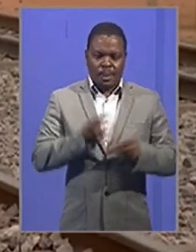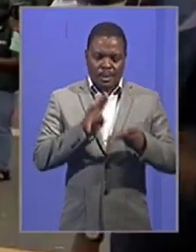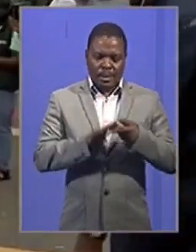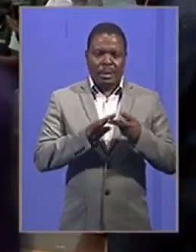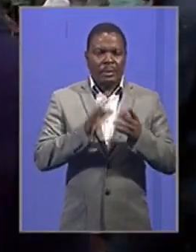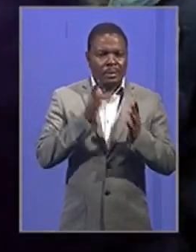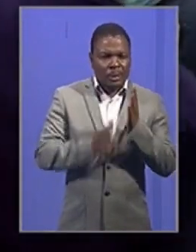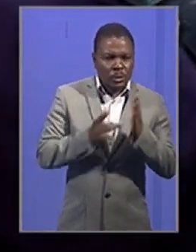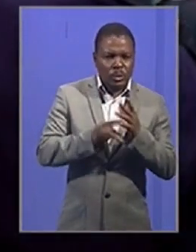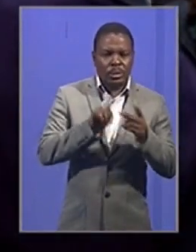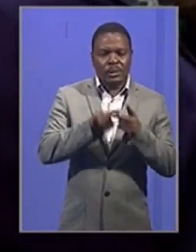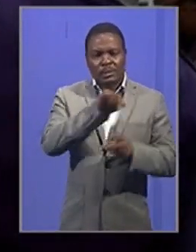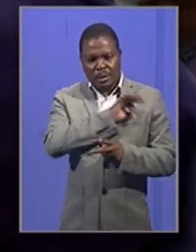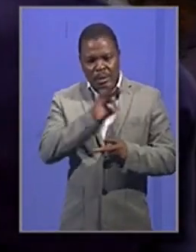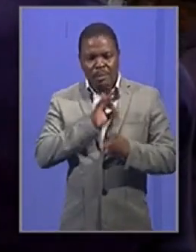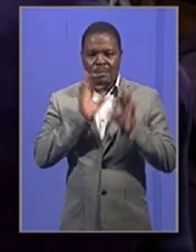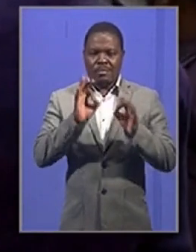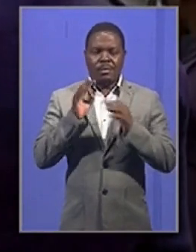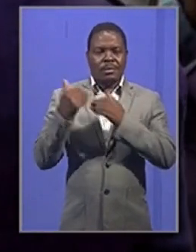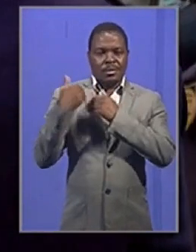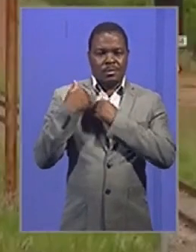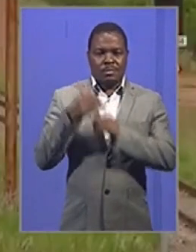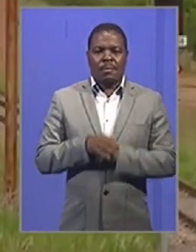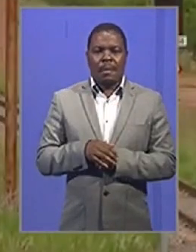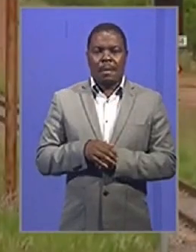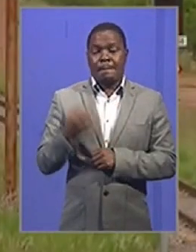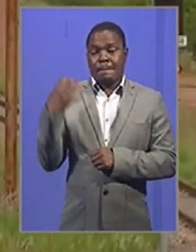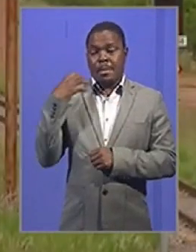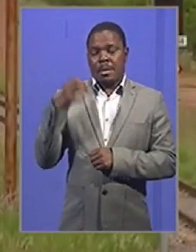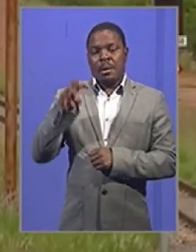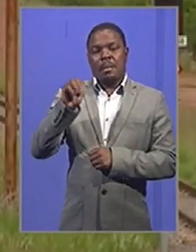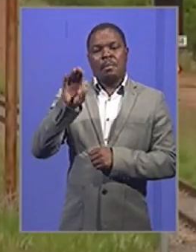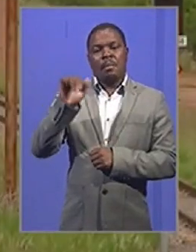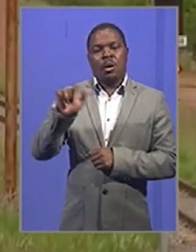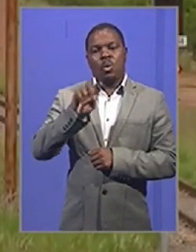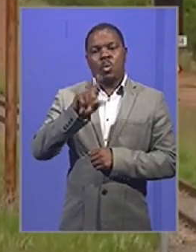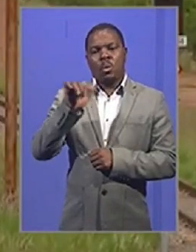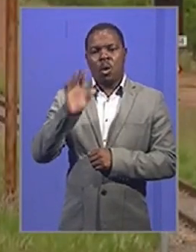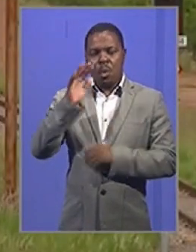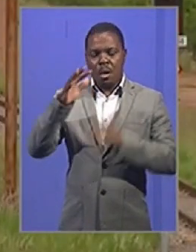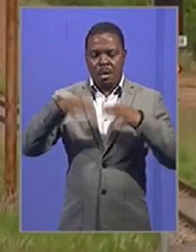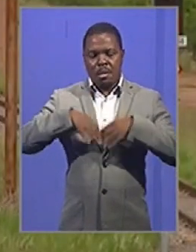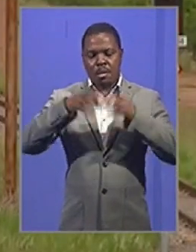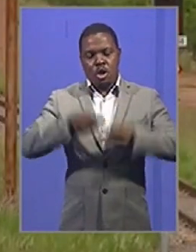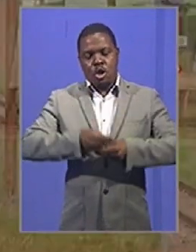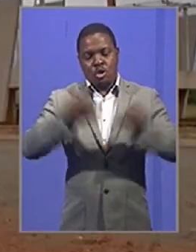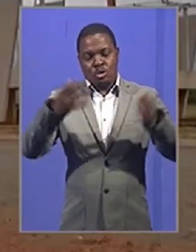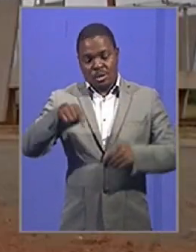technology le badiri. Tona Fikile Mbalula o solofetswe go tlhoma semmuso Mabopane Rail Corridor ka